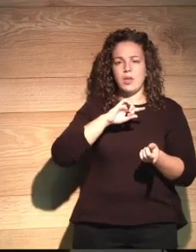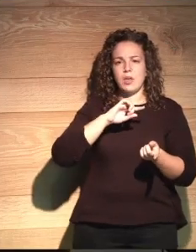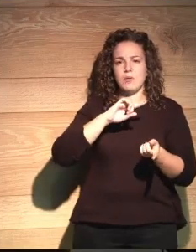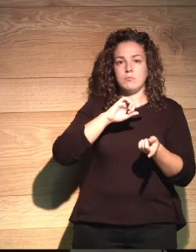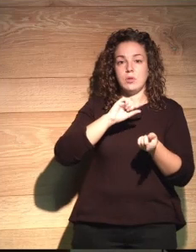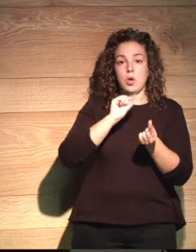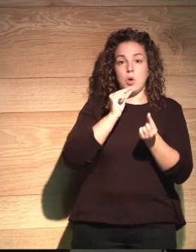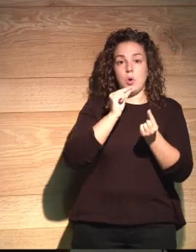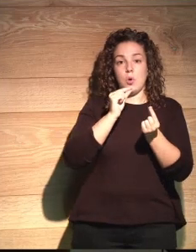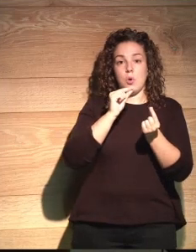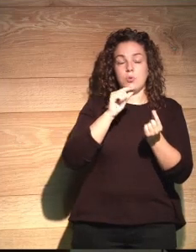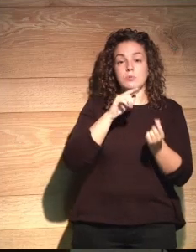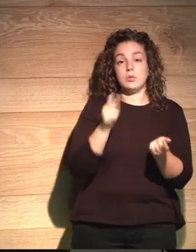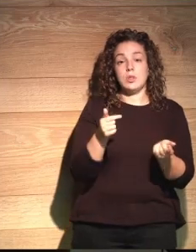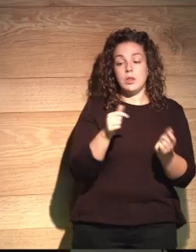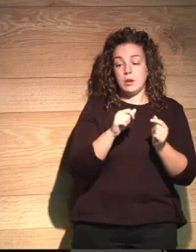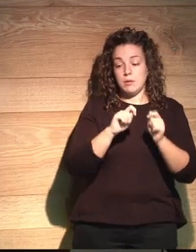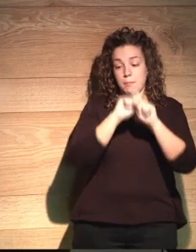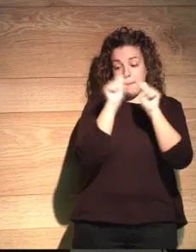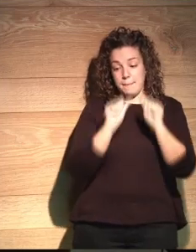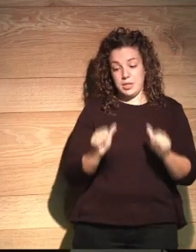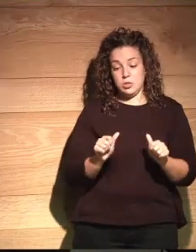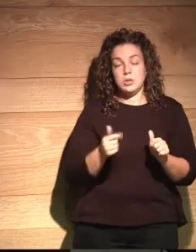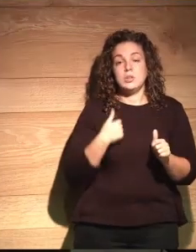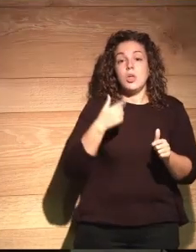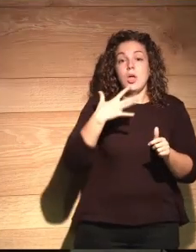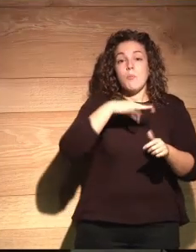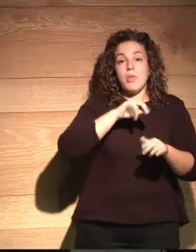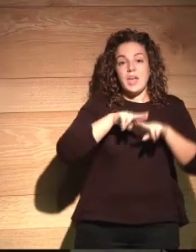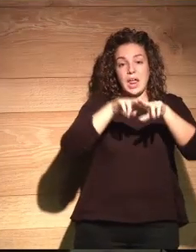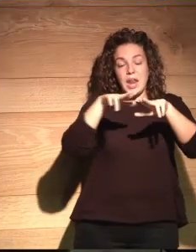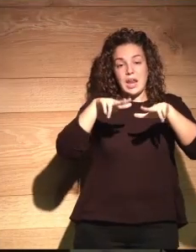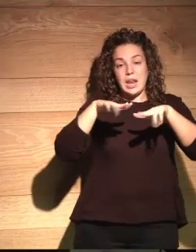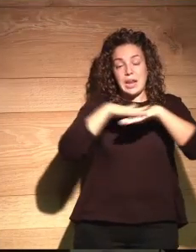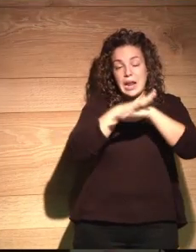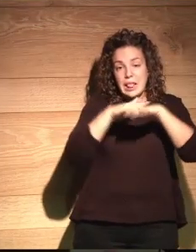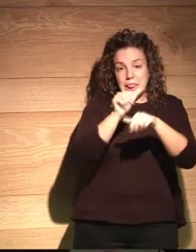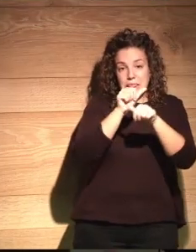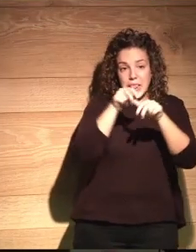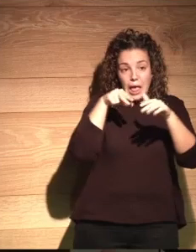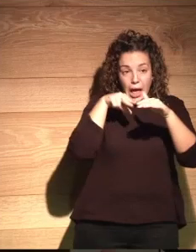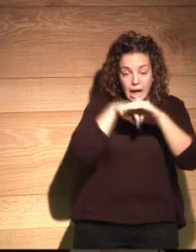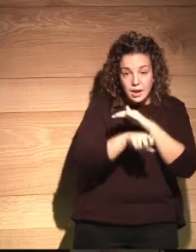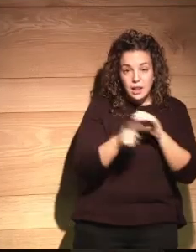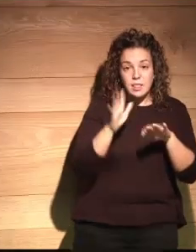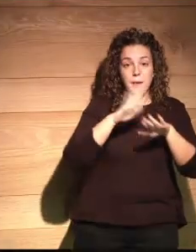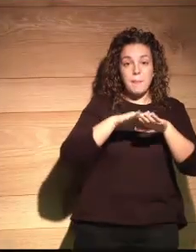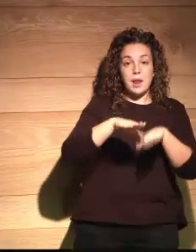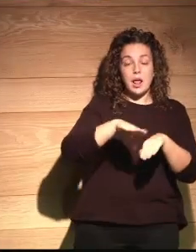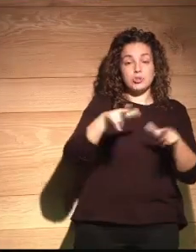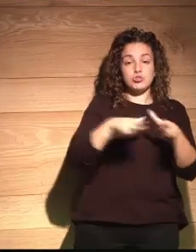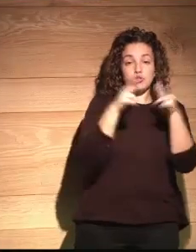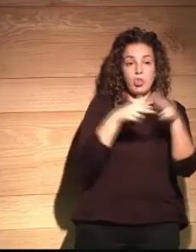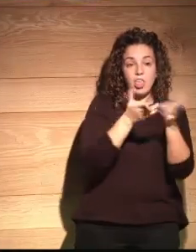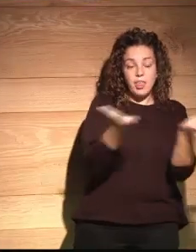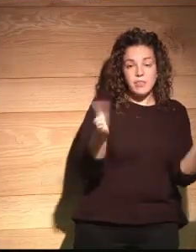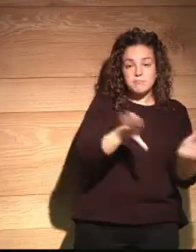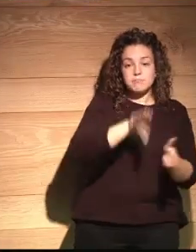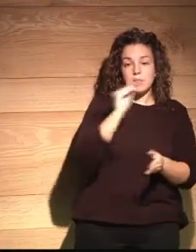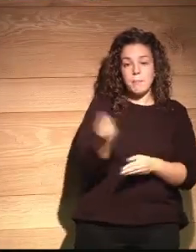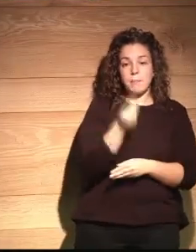again, the idea that basically we can analyze the network and use it in order to better understand society. Or we can look at a city like this. We couldn't a few years ago. That's a map